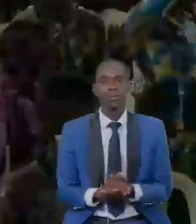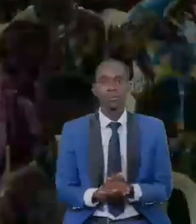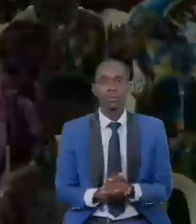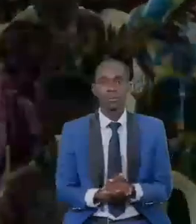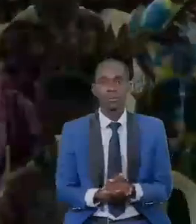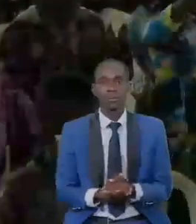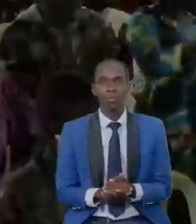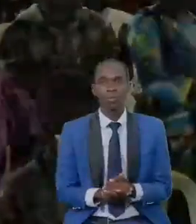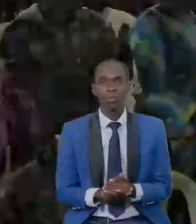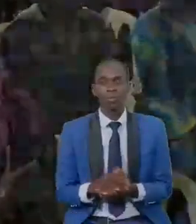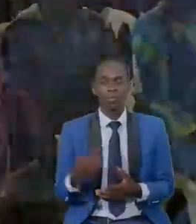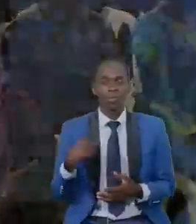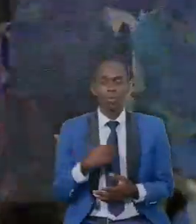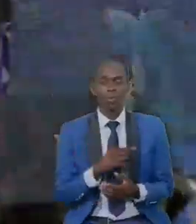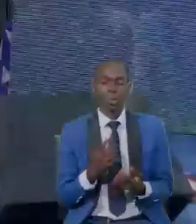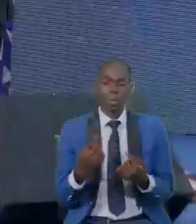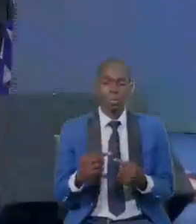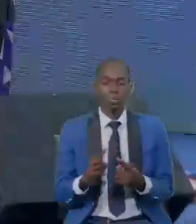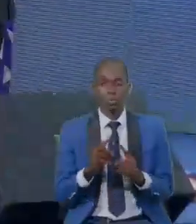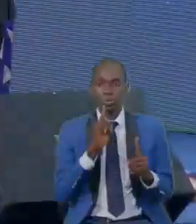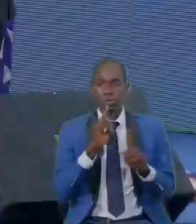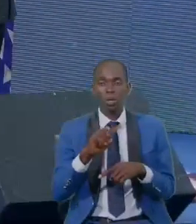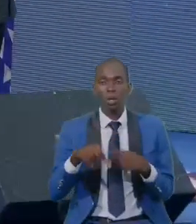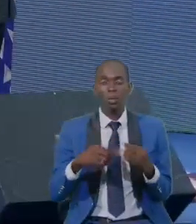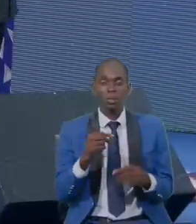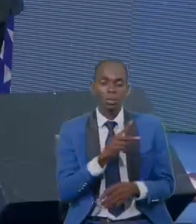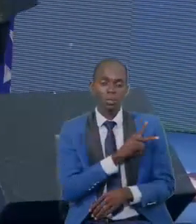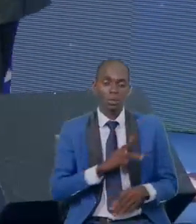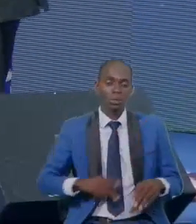We come to talk about the kingdom of peace